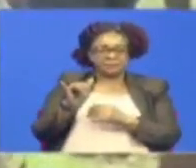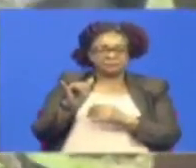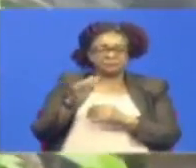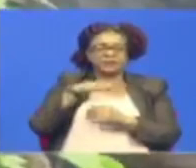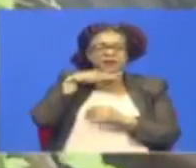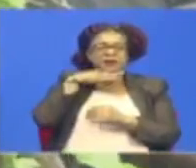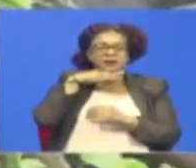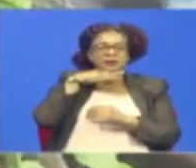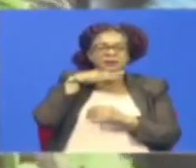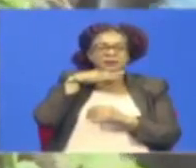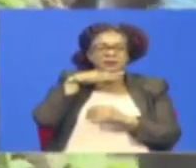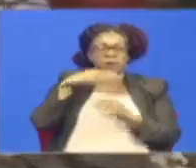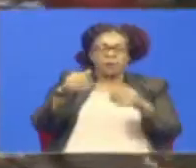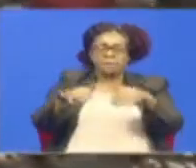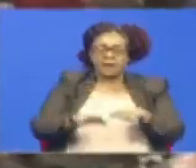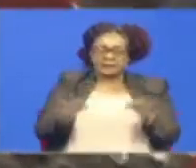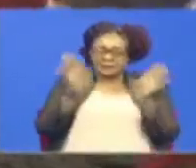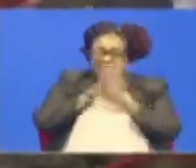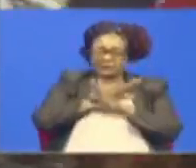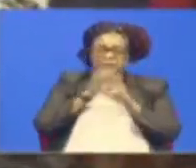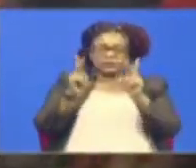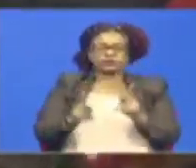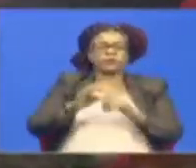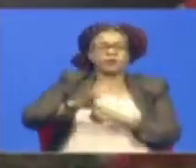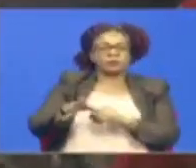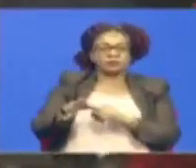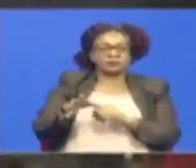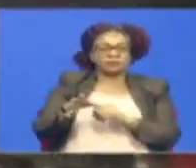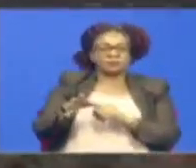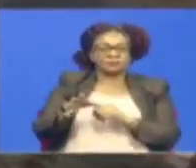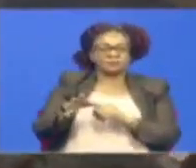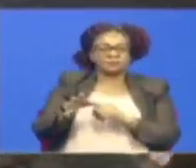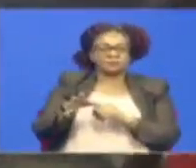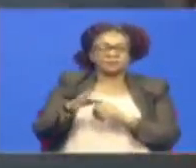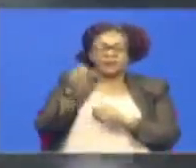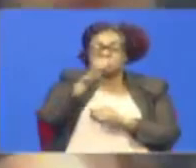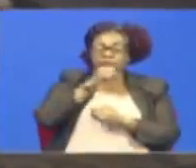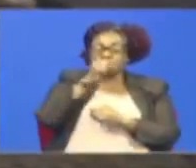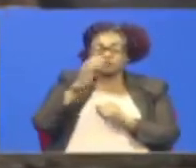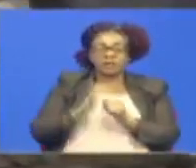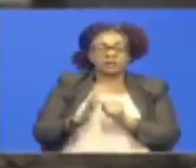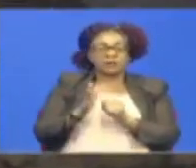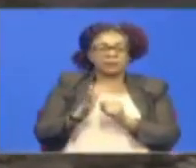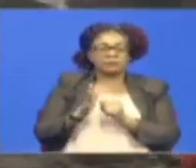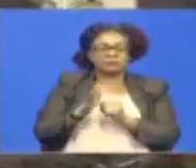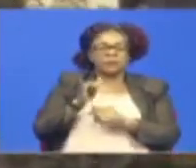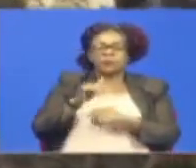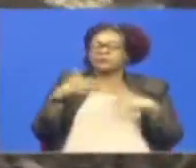away and was buried at night in Kisumu County. The artist's final send-off was a theater of